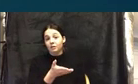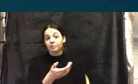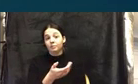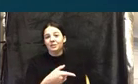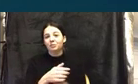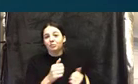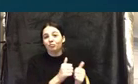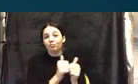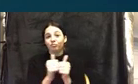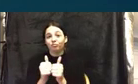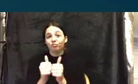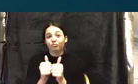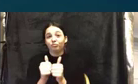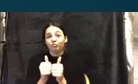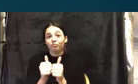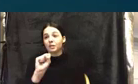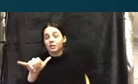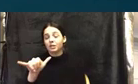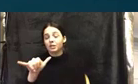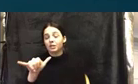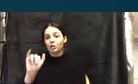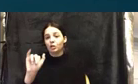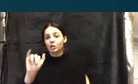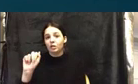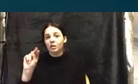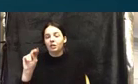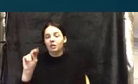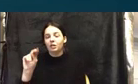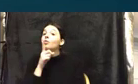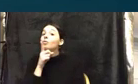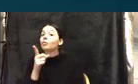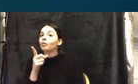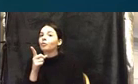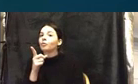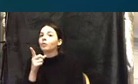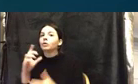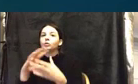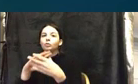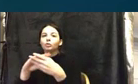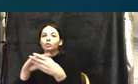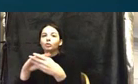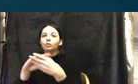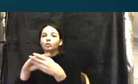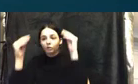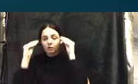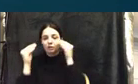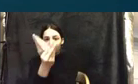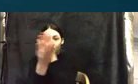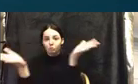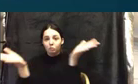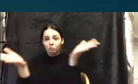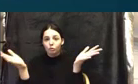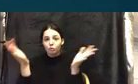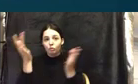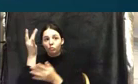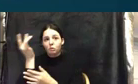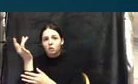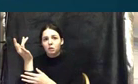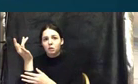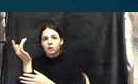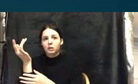real story out since journalists couldn't get in. And this poor guy was busy enough, but he went